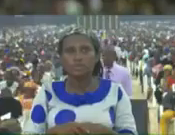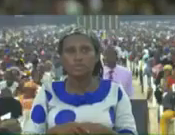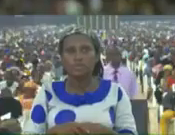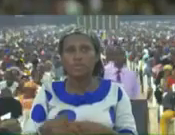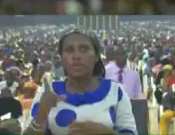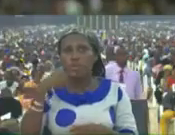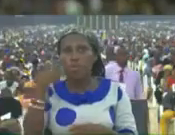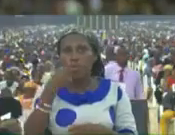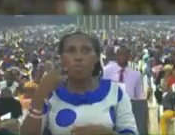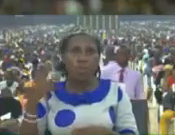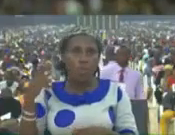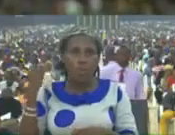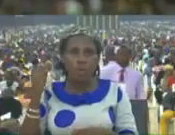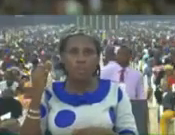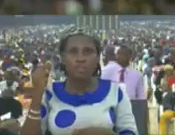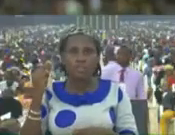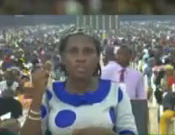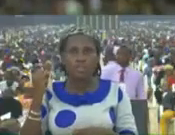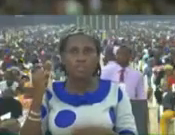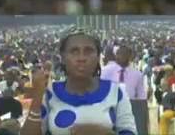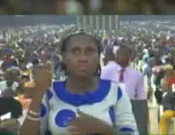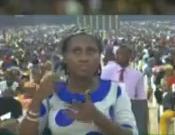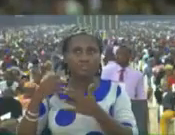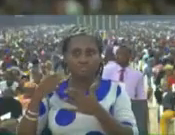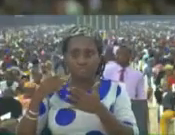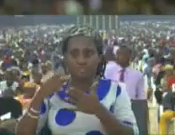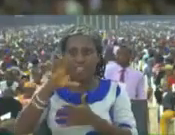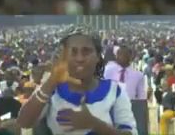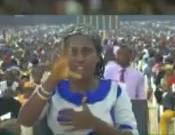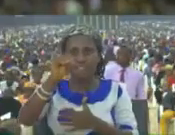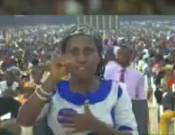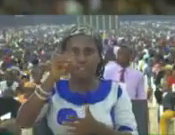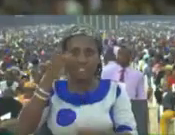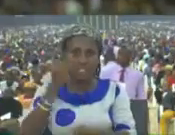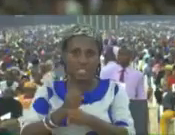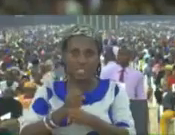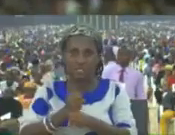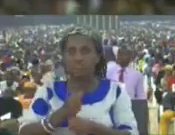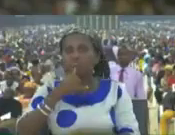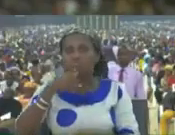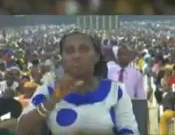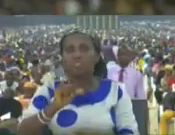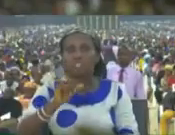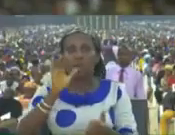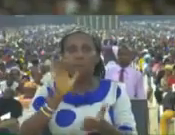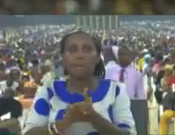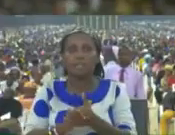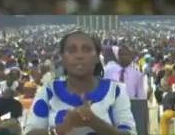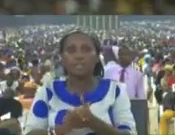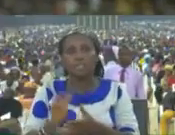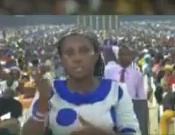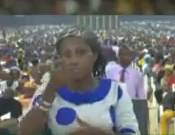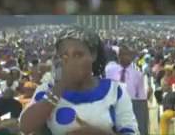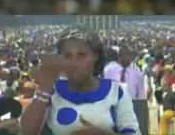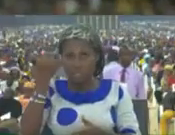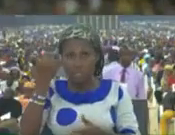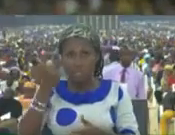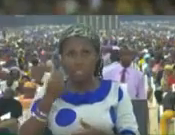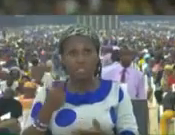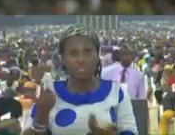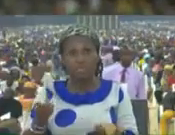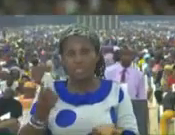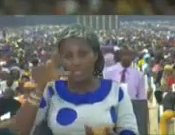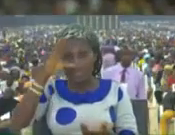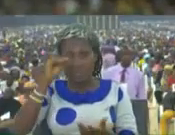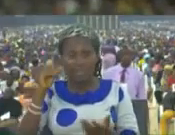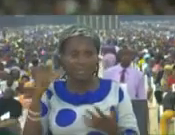who was well over 50 and had never married because he just couldn't talk to a woman